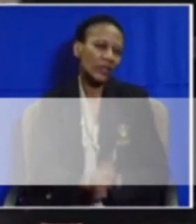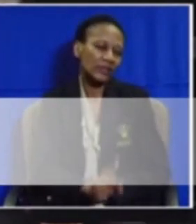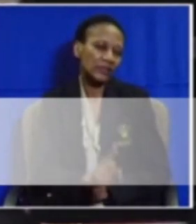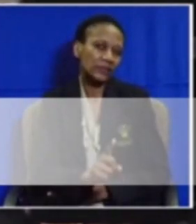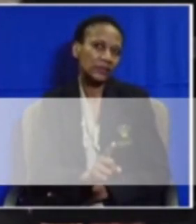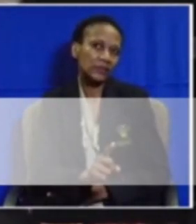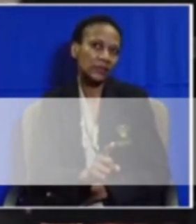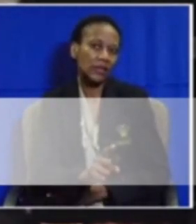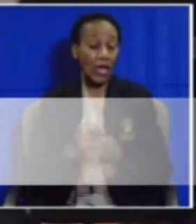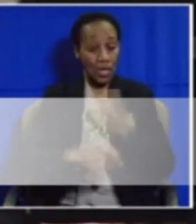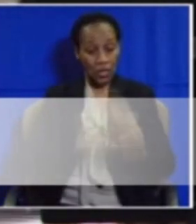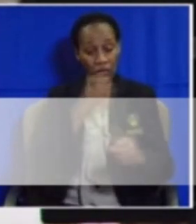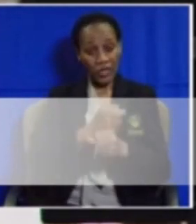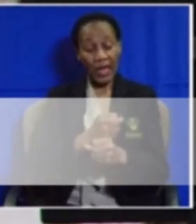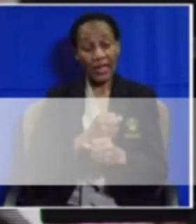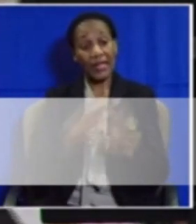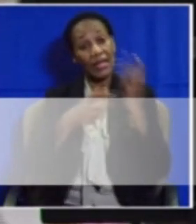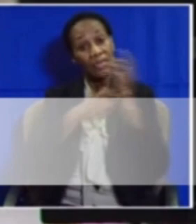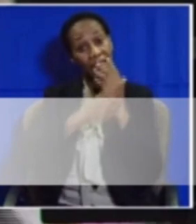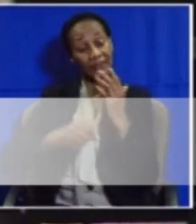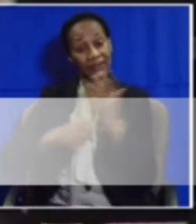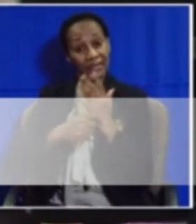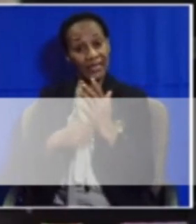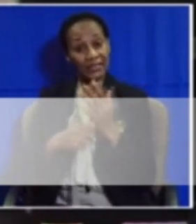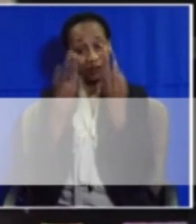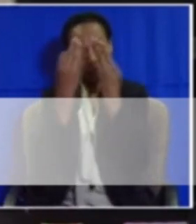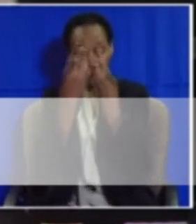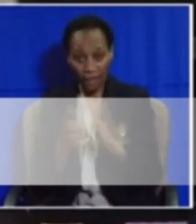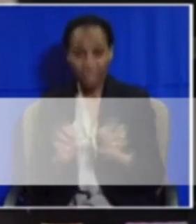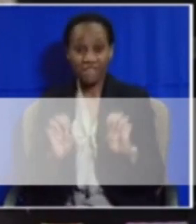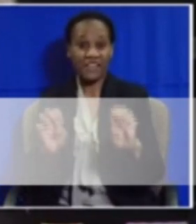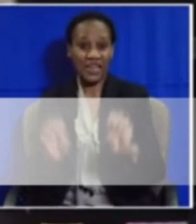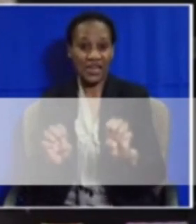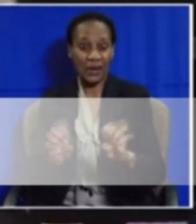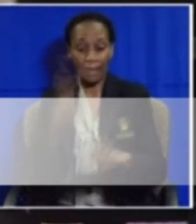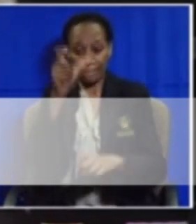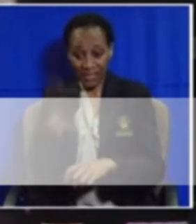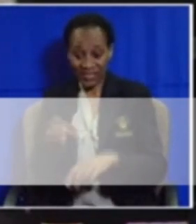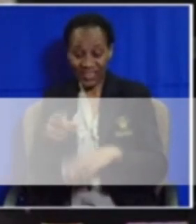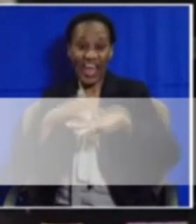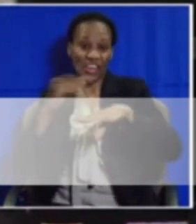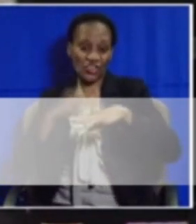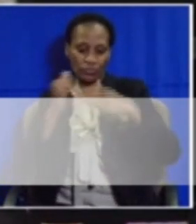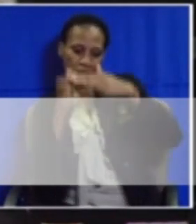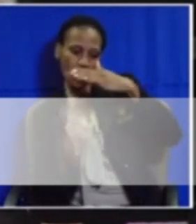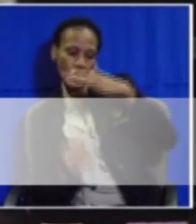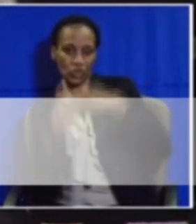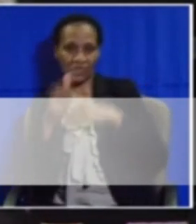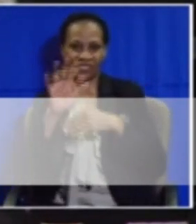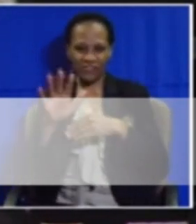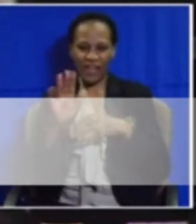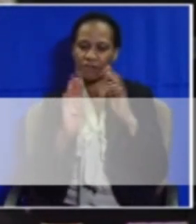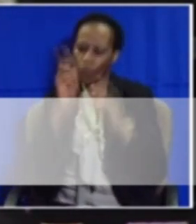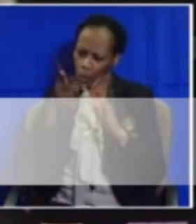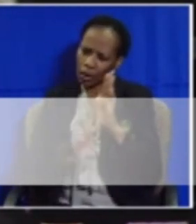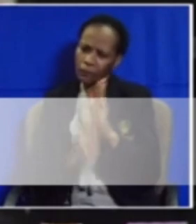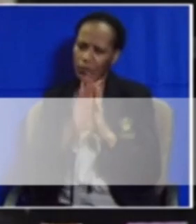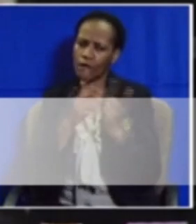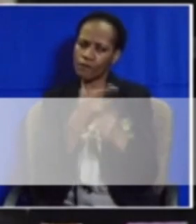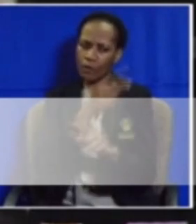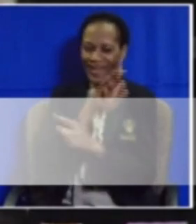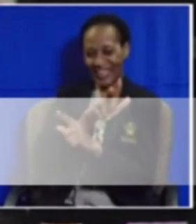the annual tax-free threshold for a person under the age of 65 will increase from